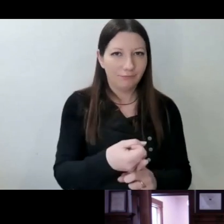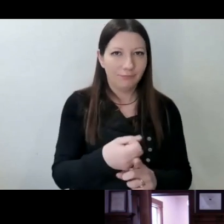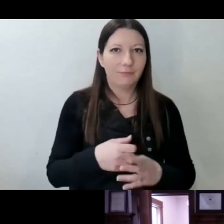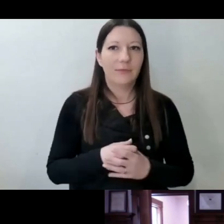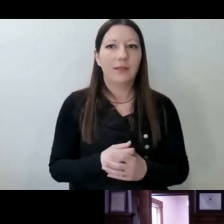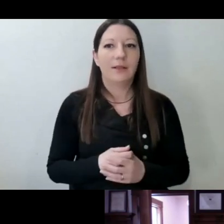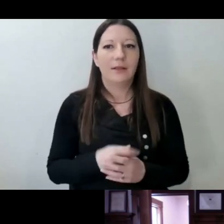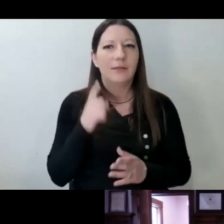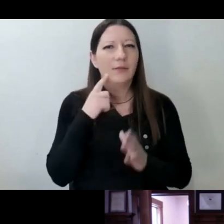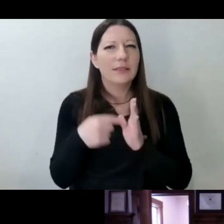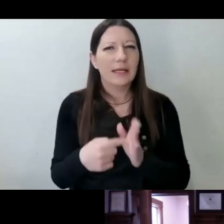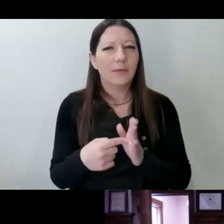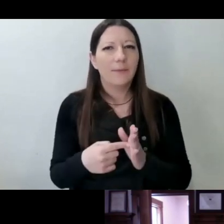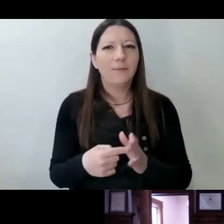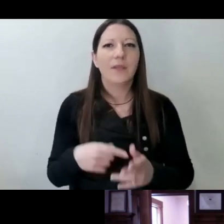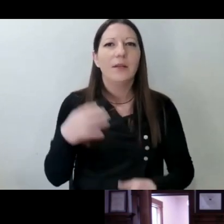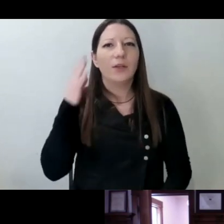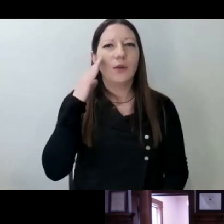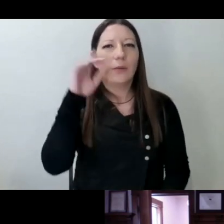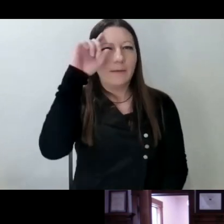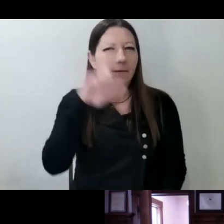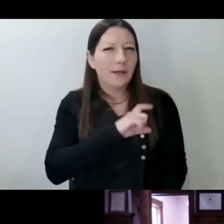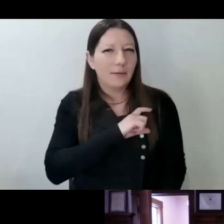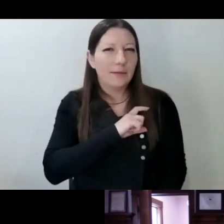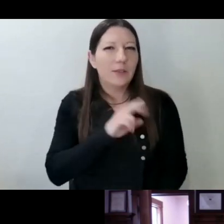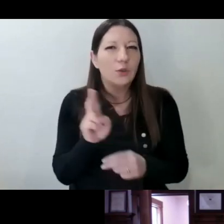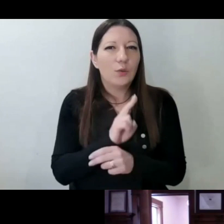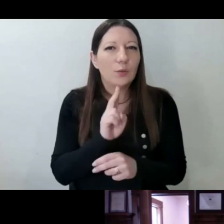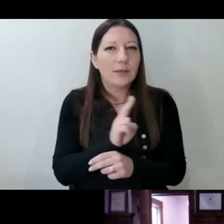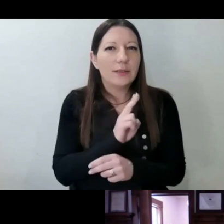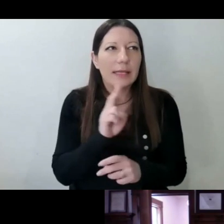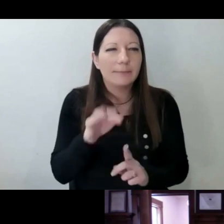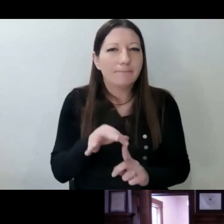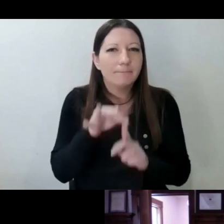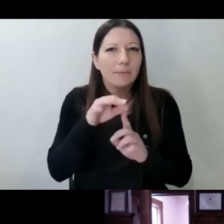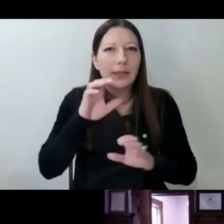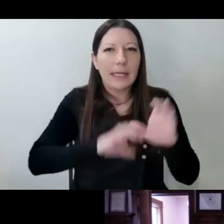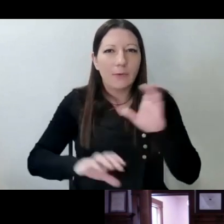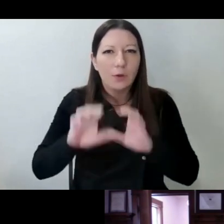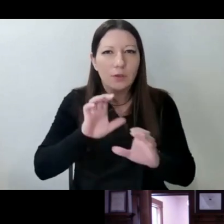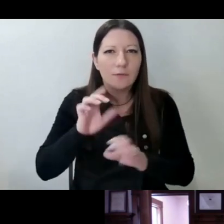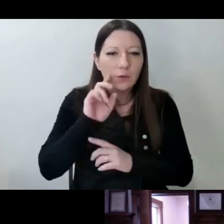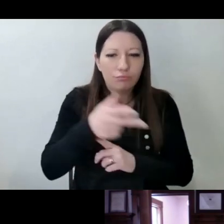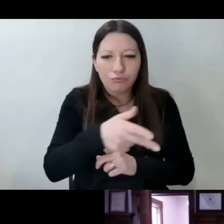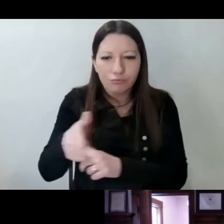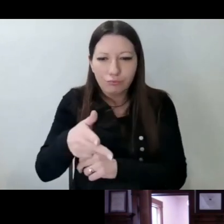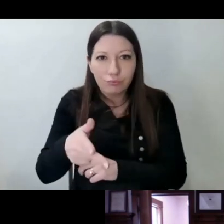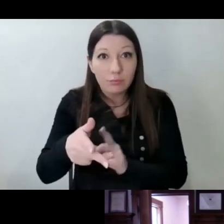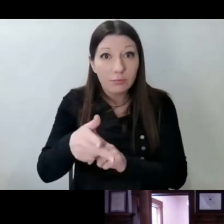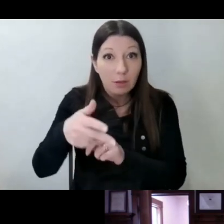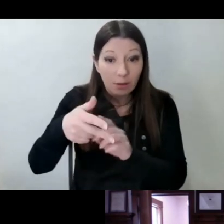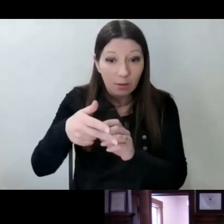chemicals used to douse fires and the potential contamination of water wells, as well as water and